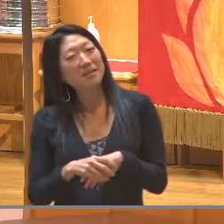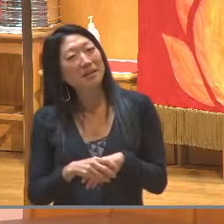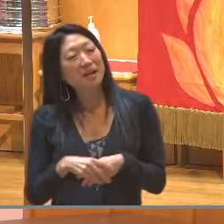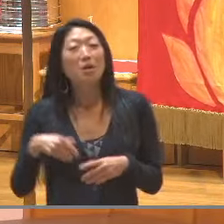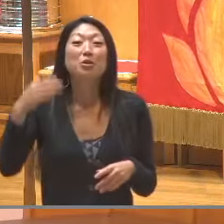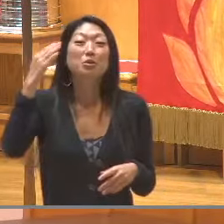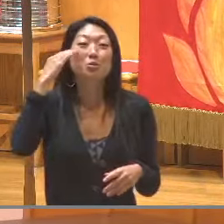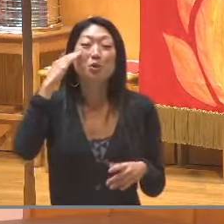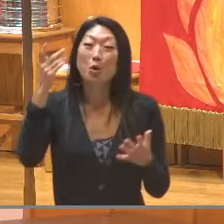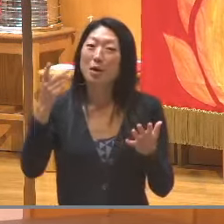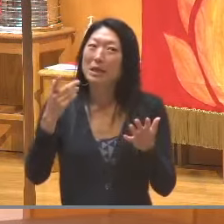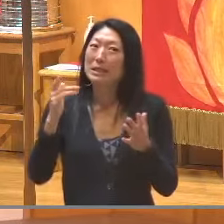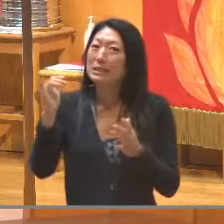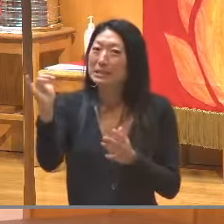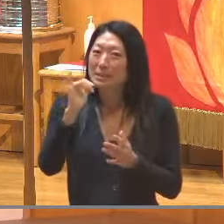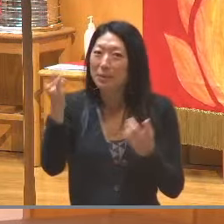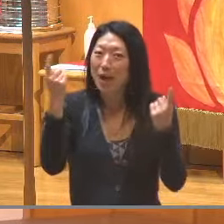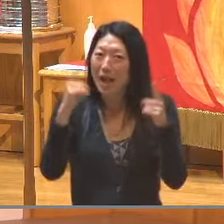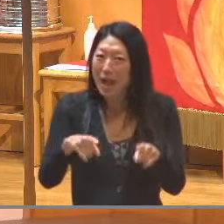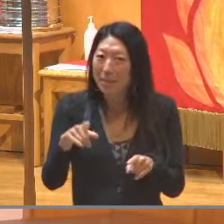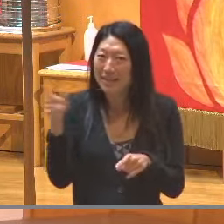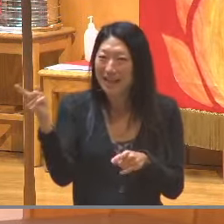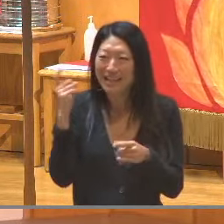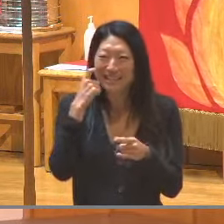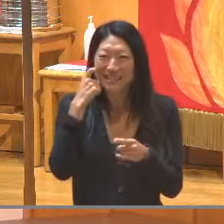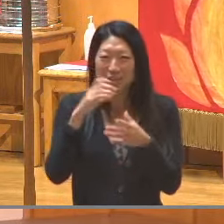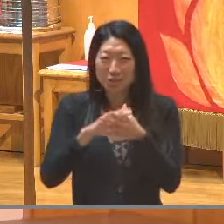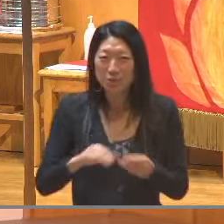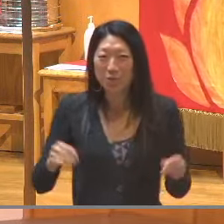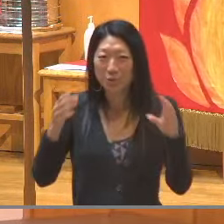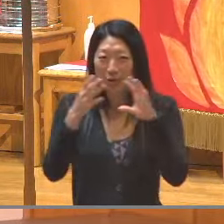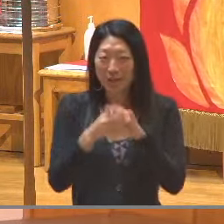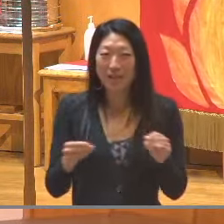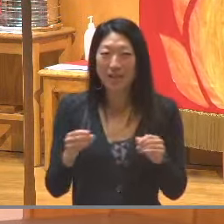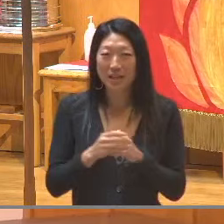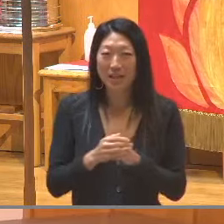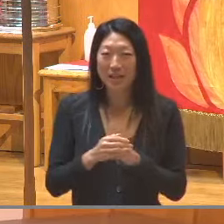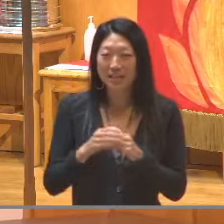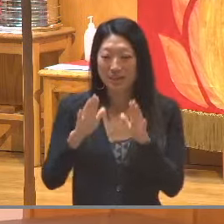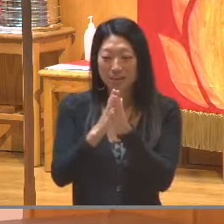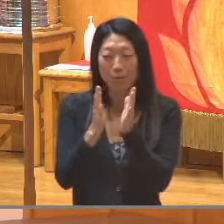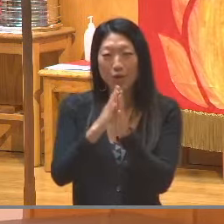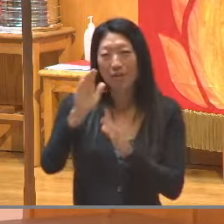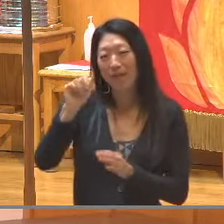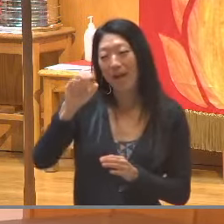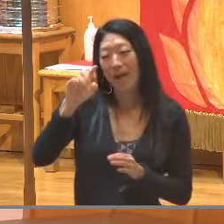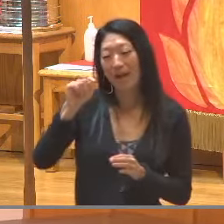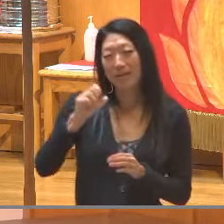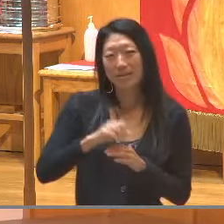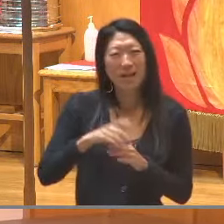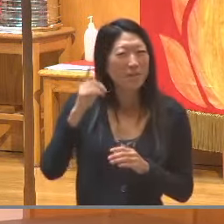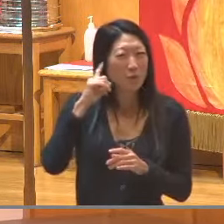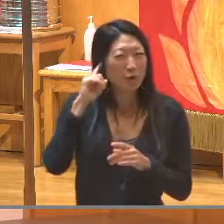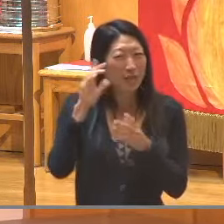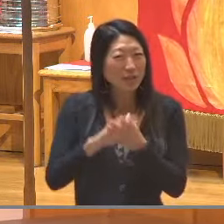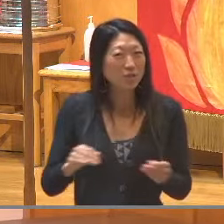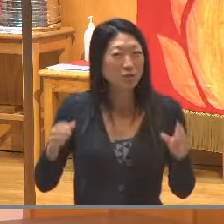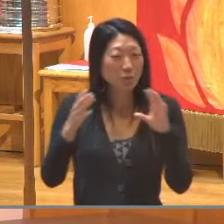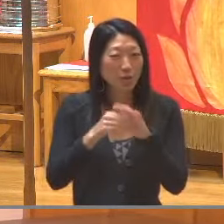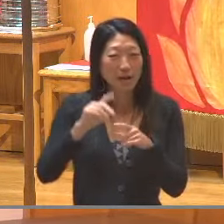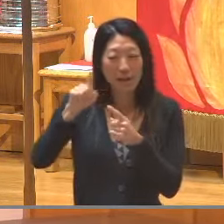know that something similar like this happened in the story we just heard in the book of Acts? Have you ever heard this story